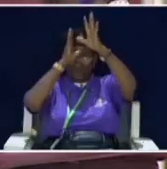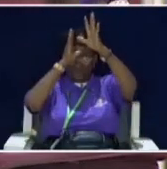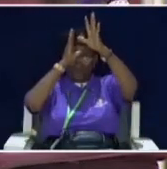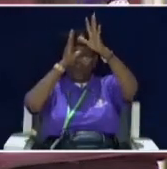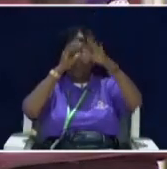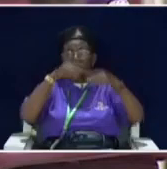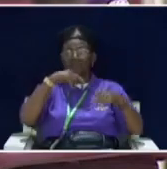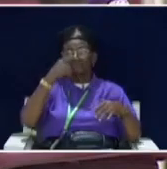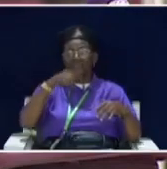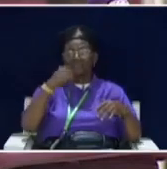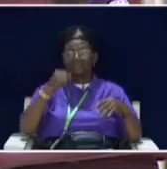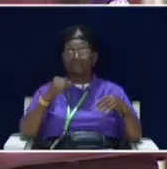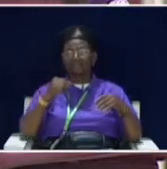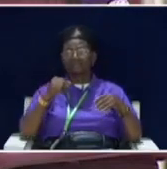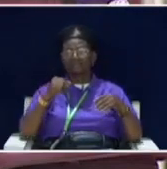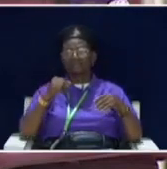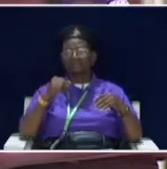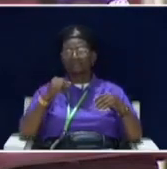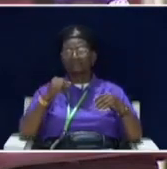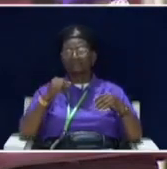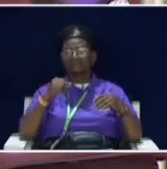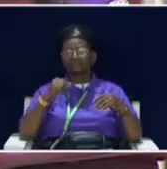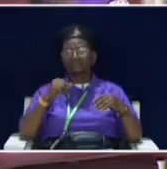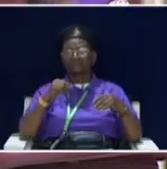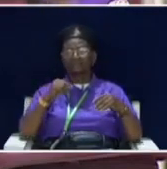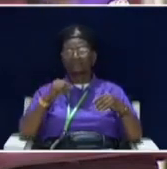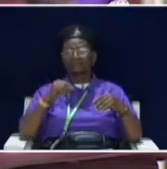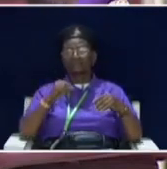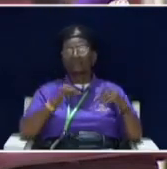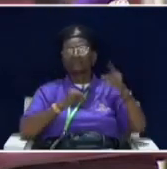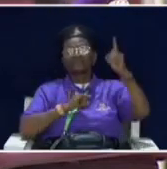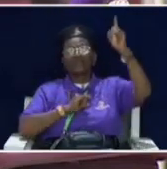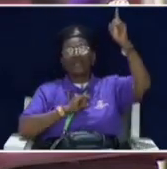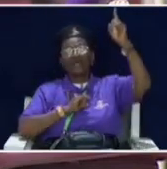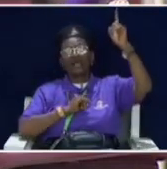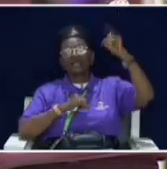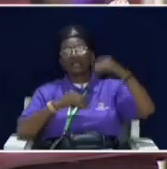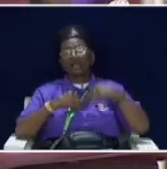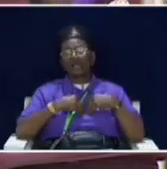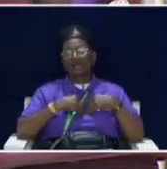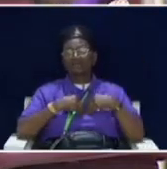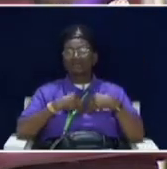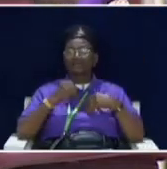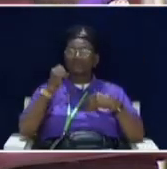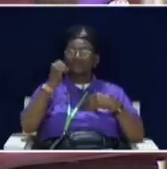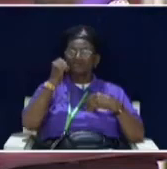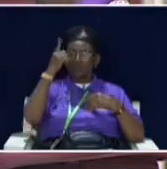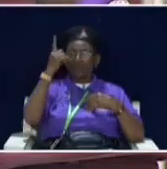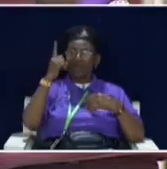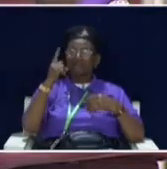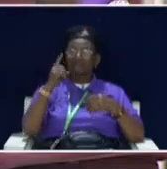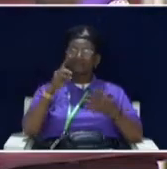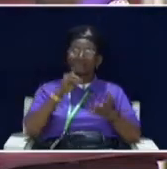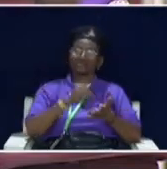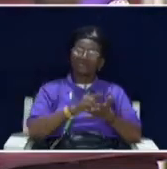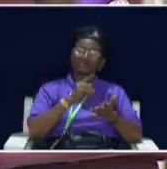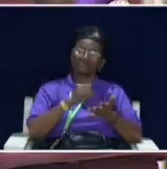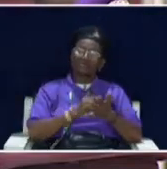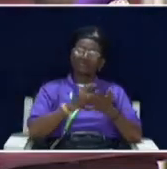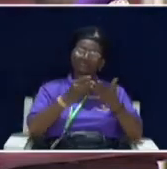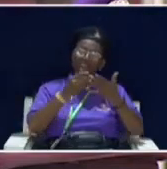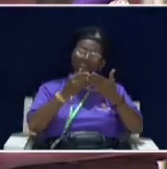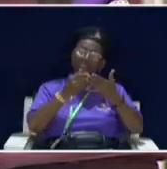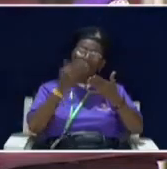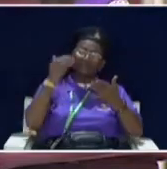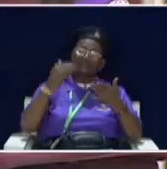Daddy says, so we pray. I have surprised doctors before. Moti ya, one dokita lenu